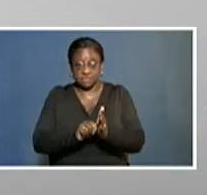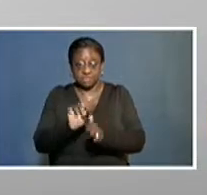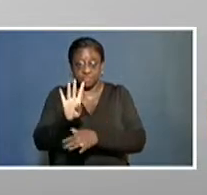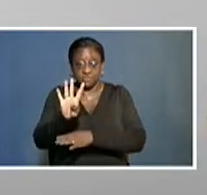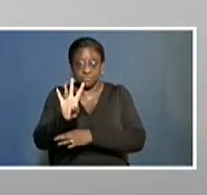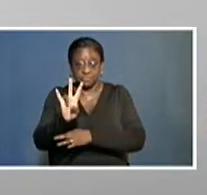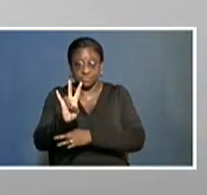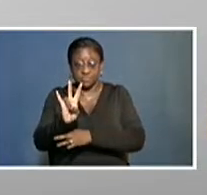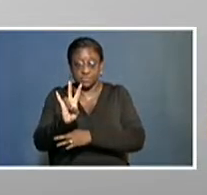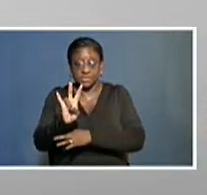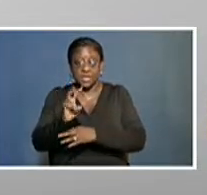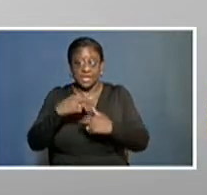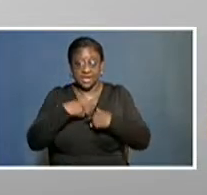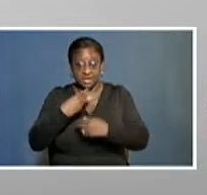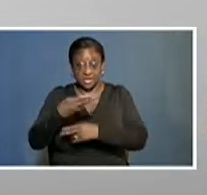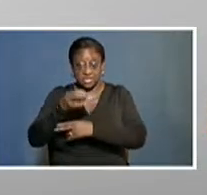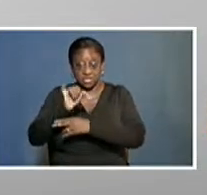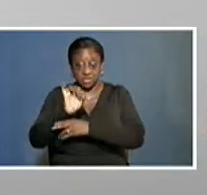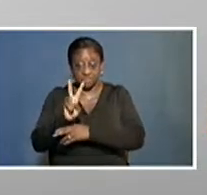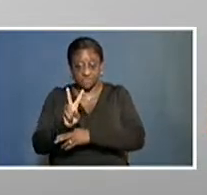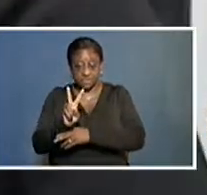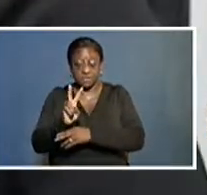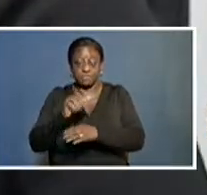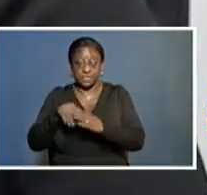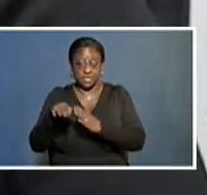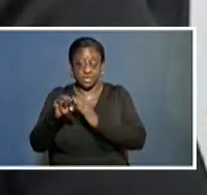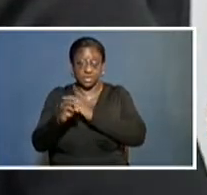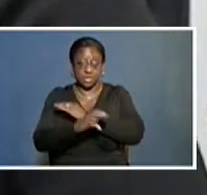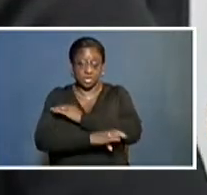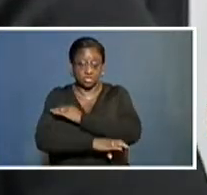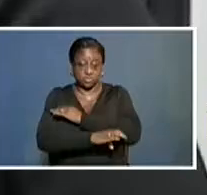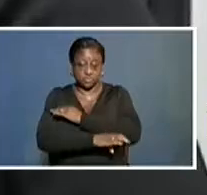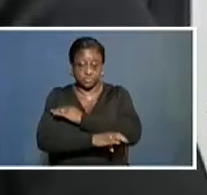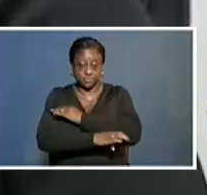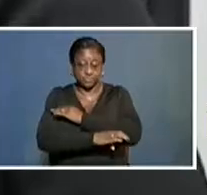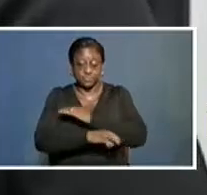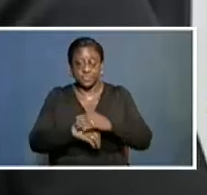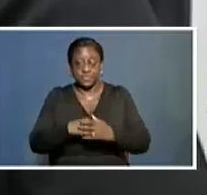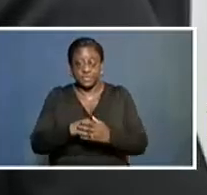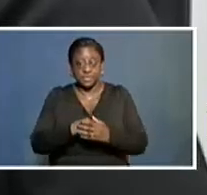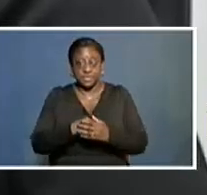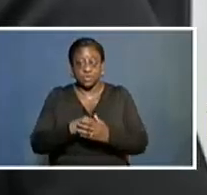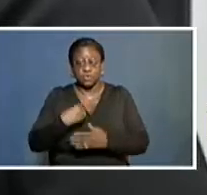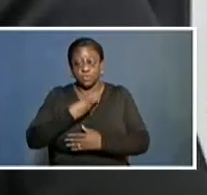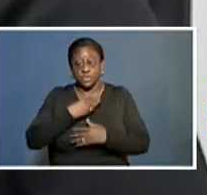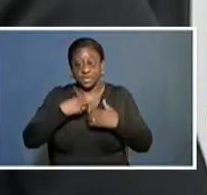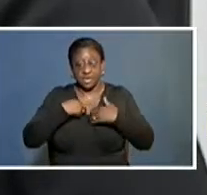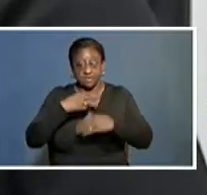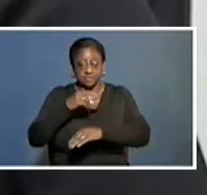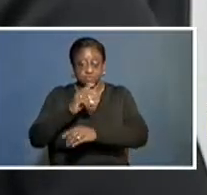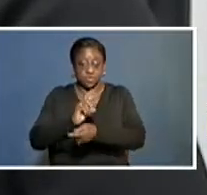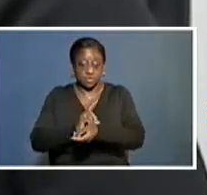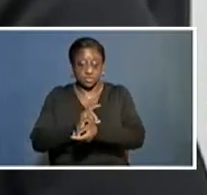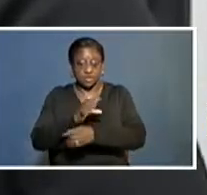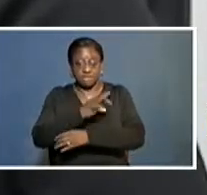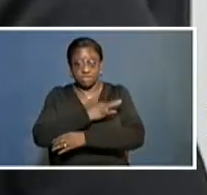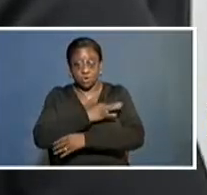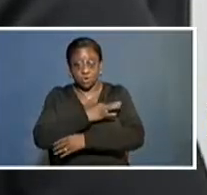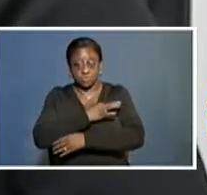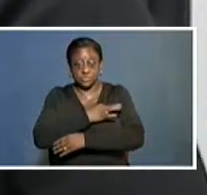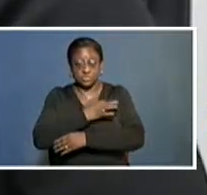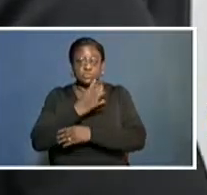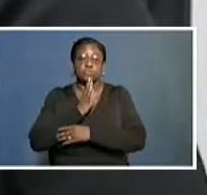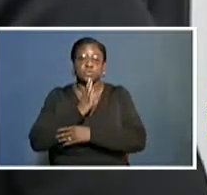4,447 people were living with HIV in the country. Director of the National HIV/AIDS Program, Dr. Nikia Forbes, says the